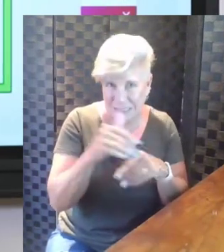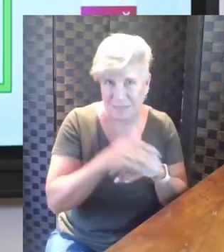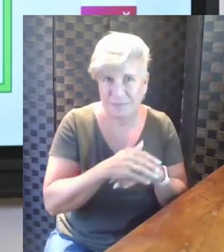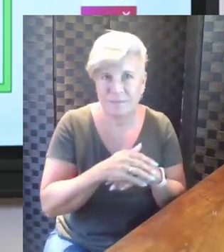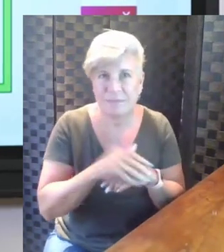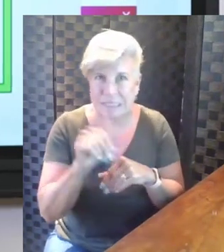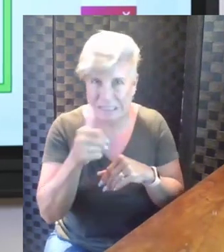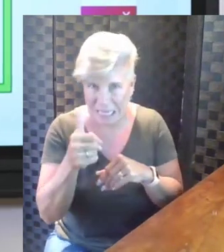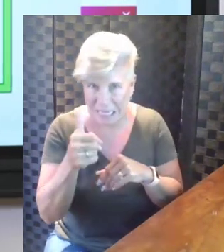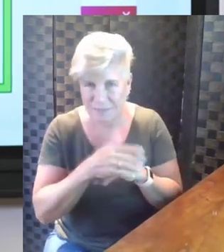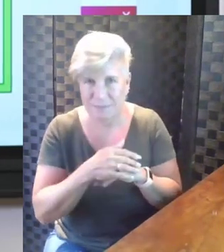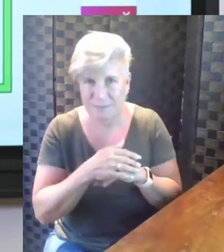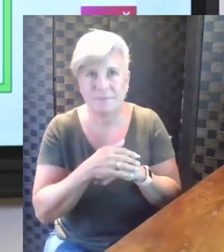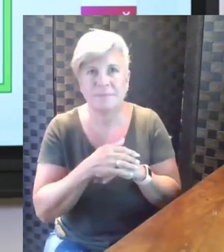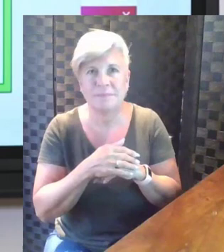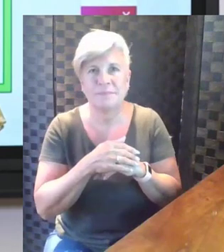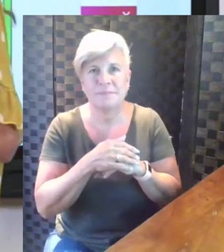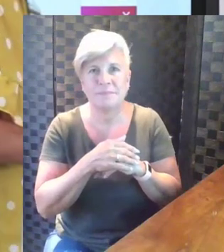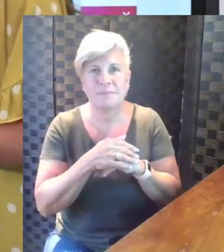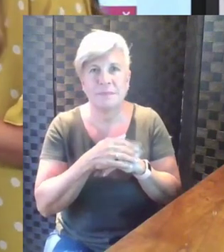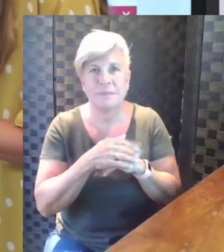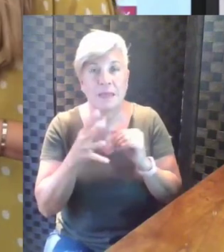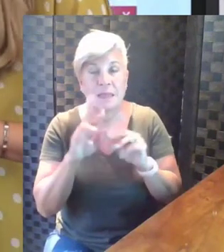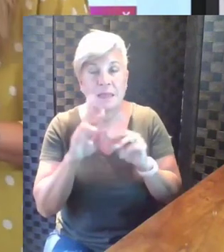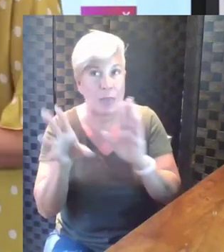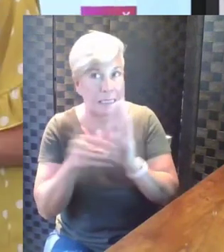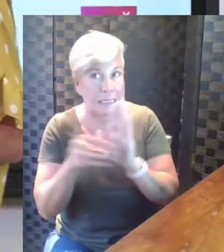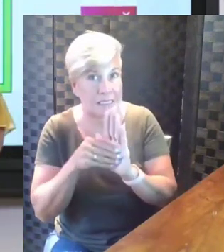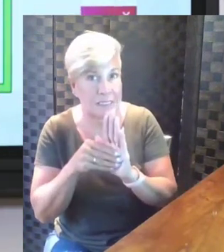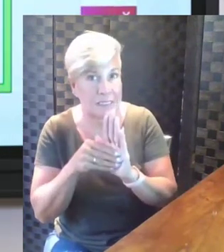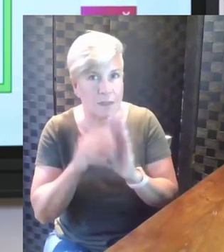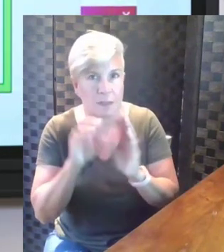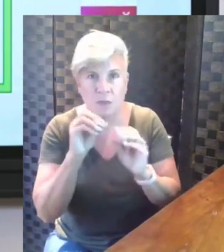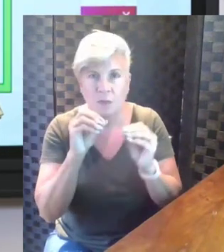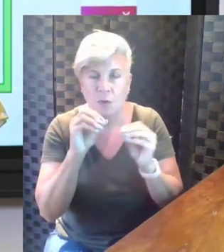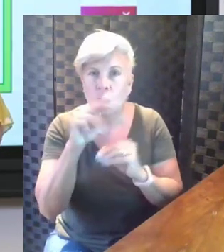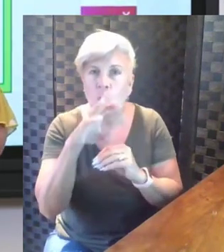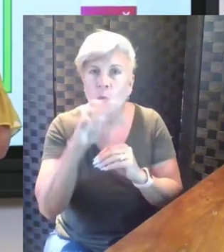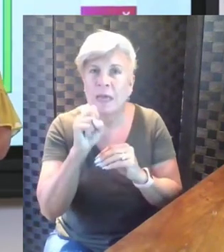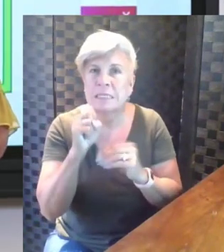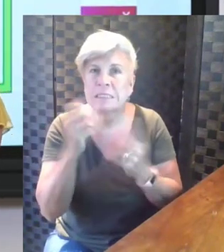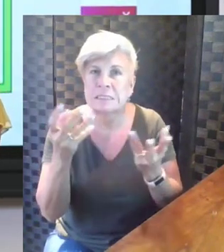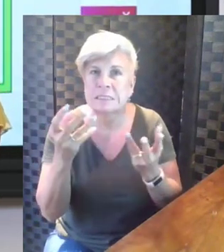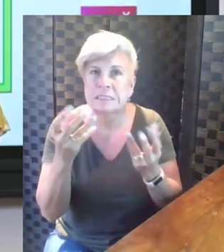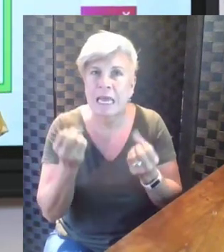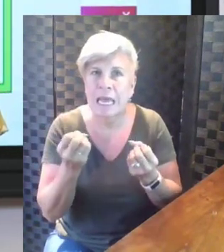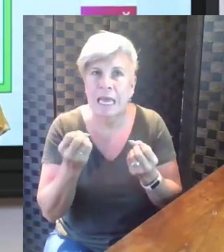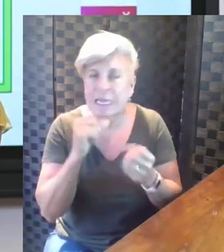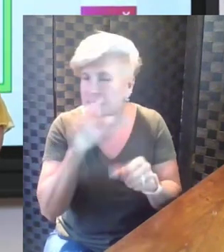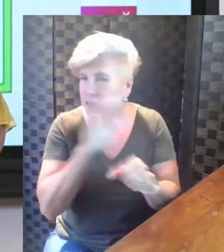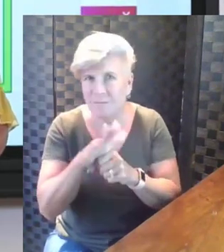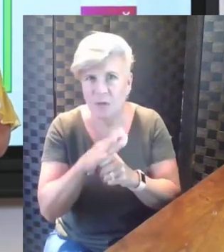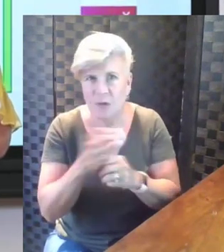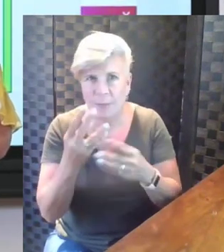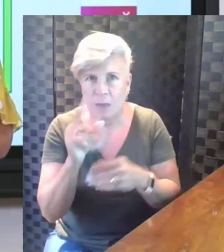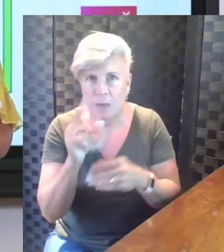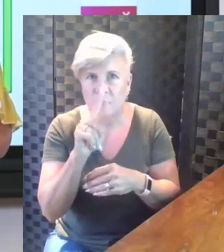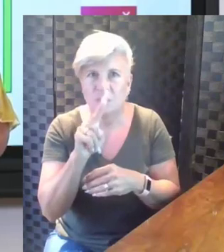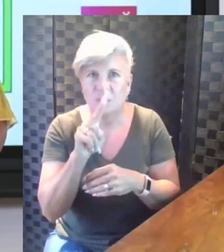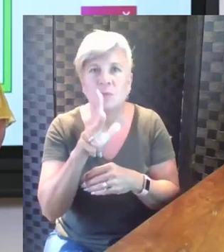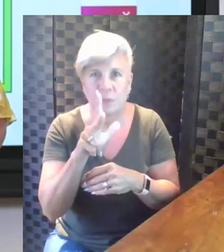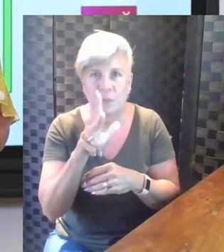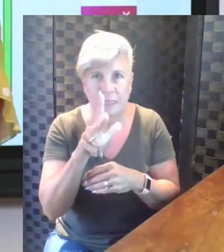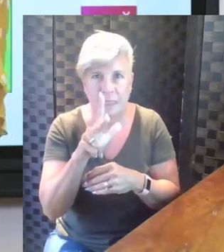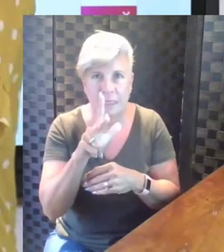10. So let's put our 10 here and get ready for some addition. Now, the ones place, There's a 10 frame, but it's not full. There's just 1,